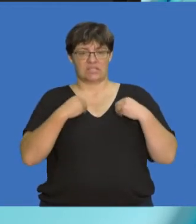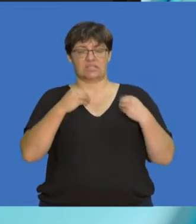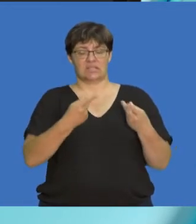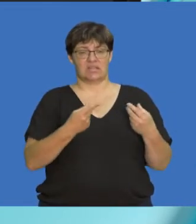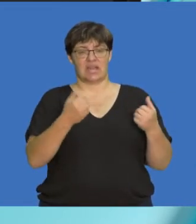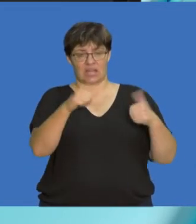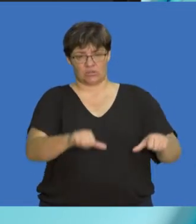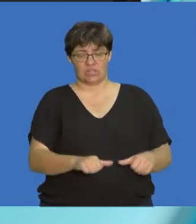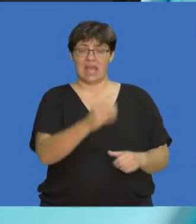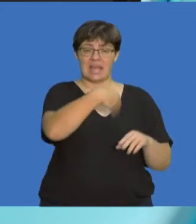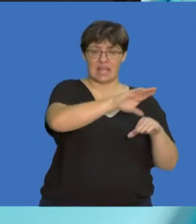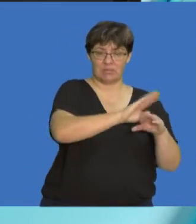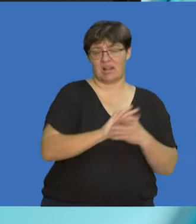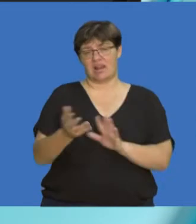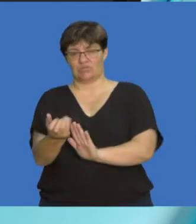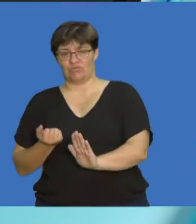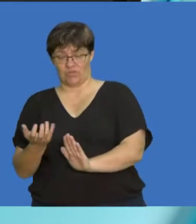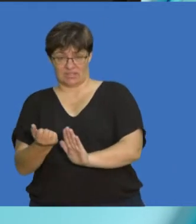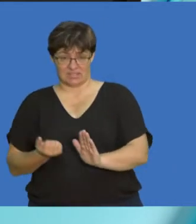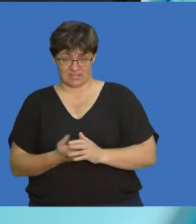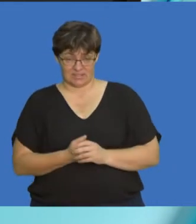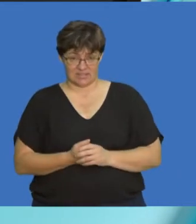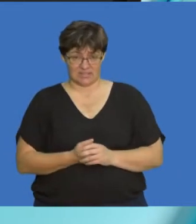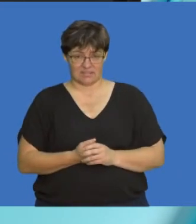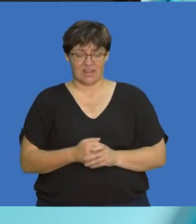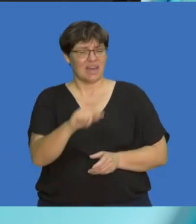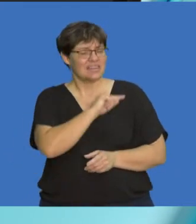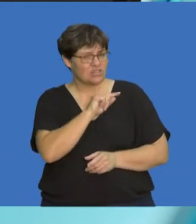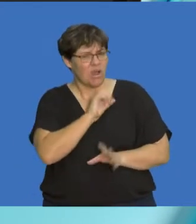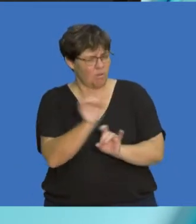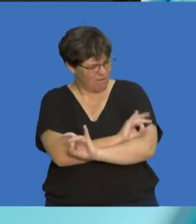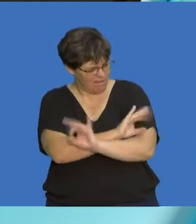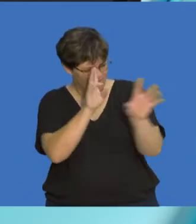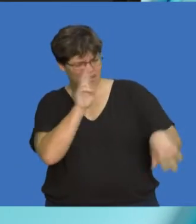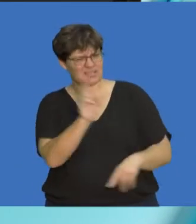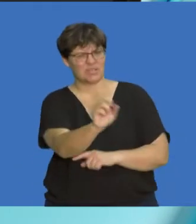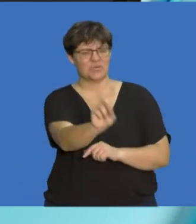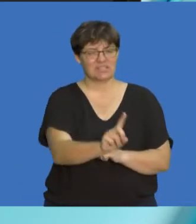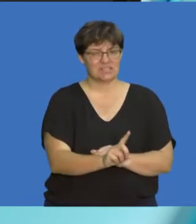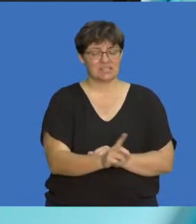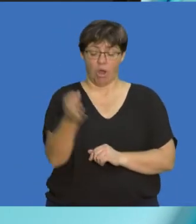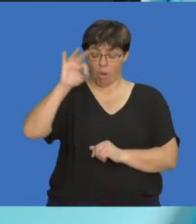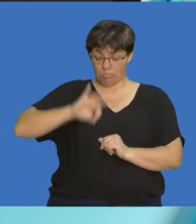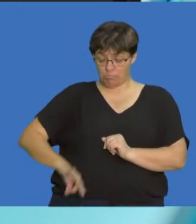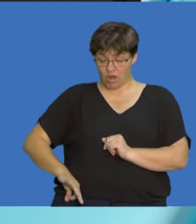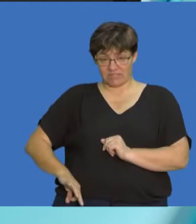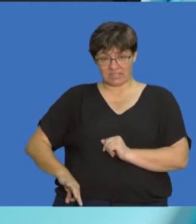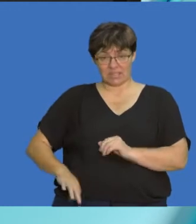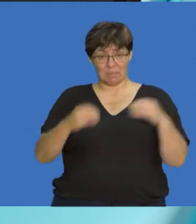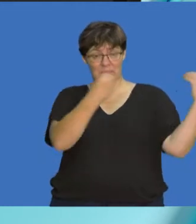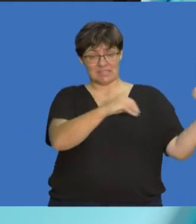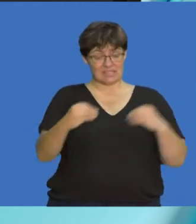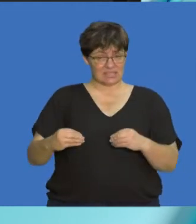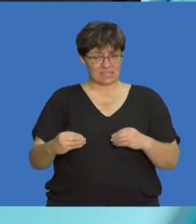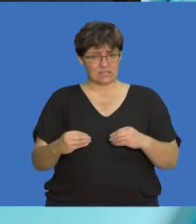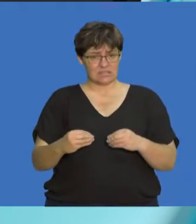Capital and drawings. So therefore, you can clearly see that the profit made by the enterprise belongs